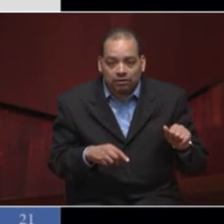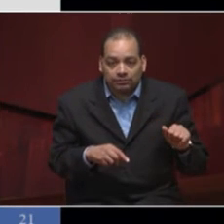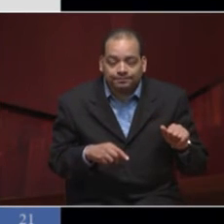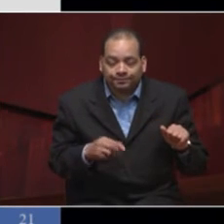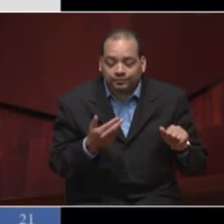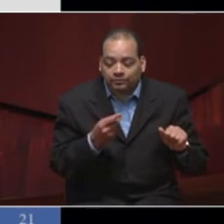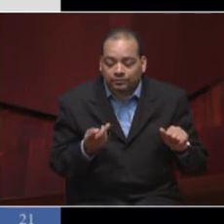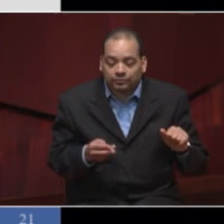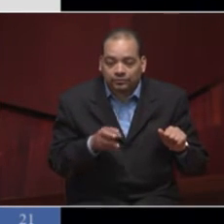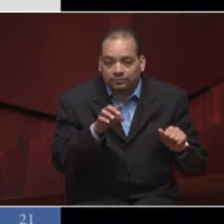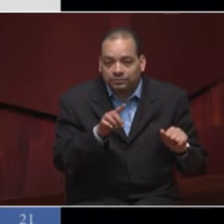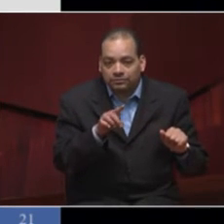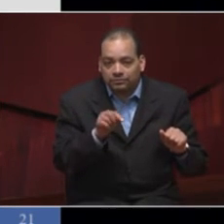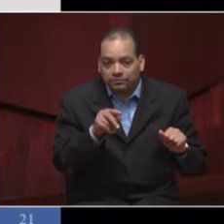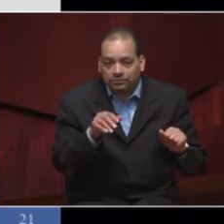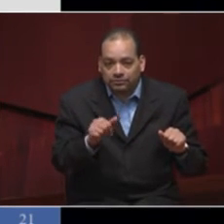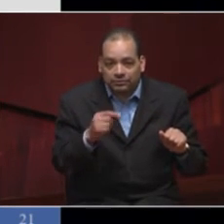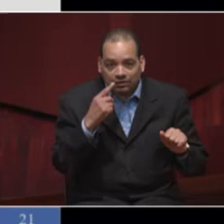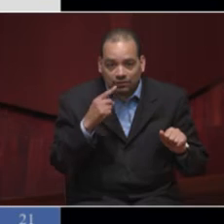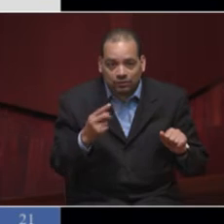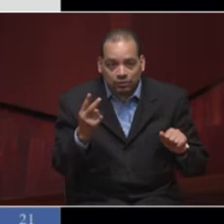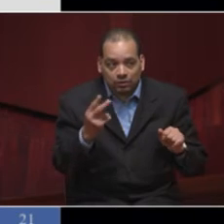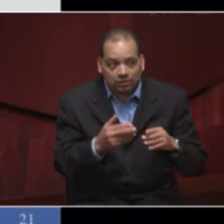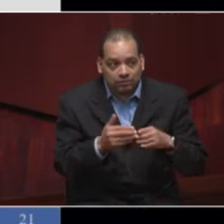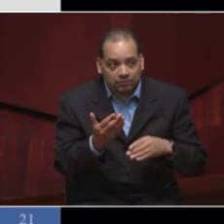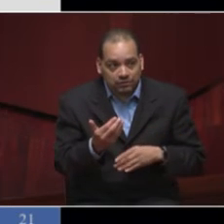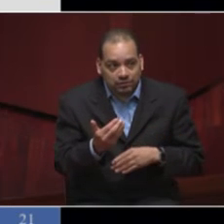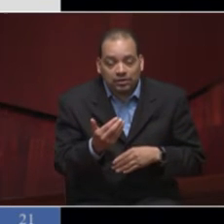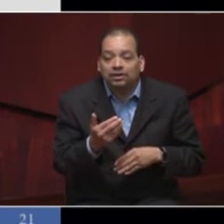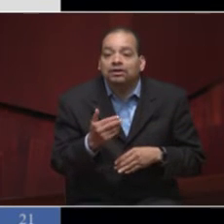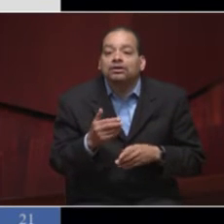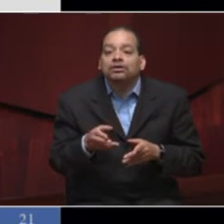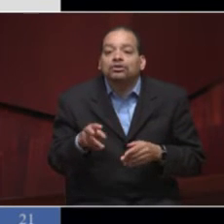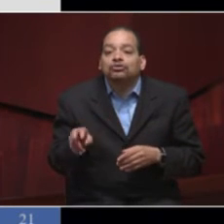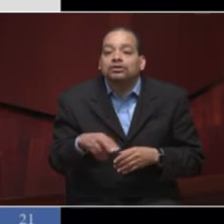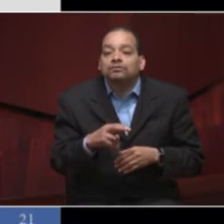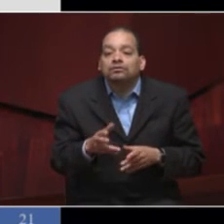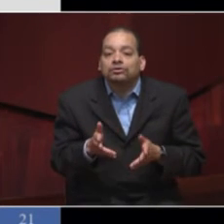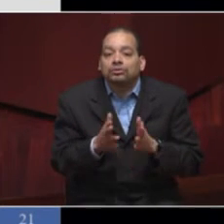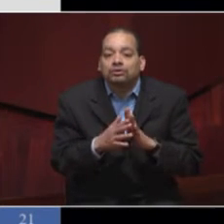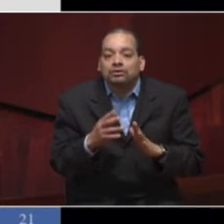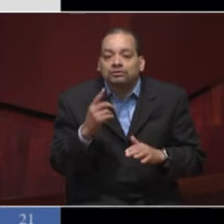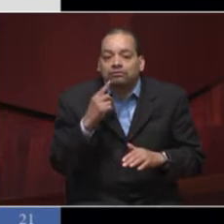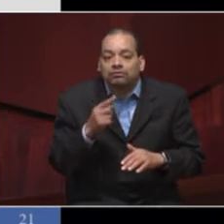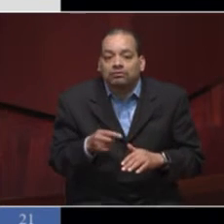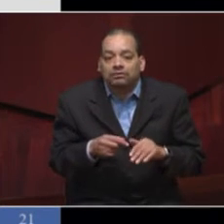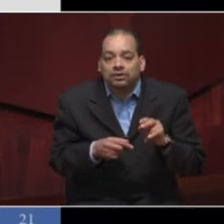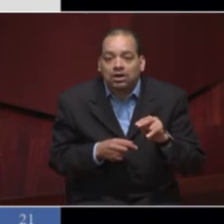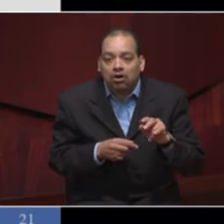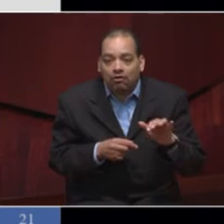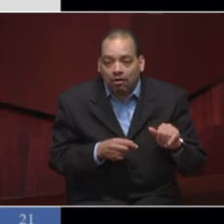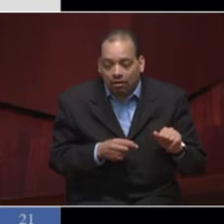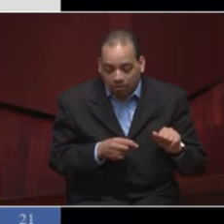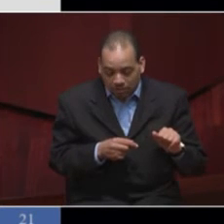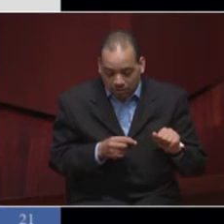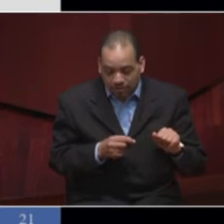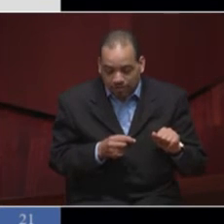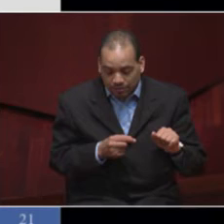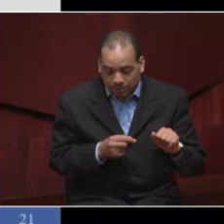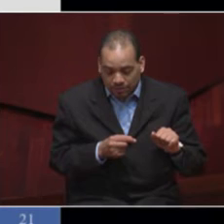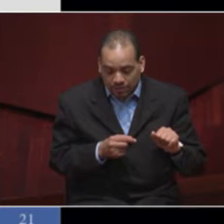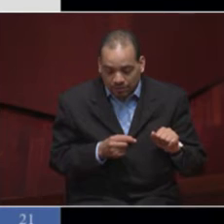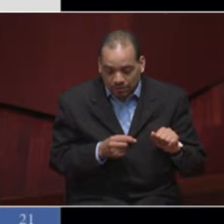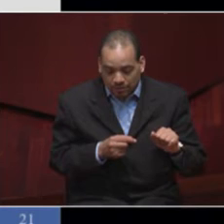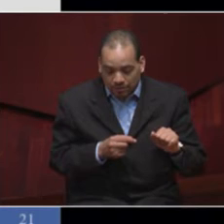2015. Transfer requests proposed to NARA custodial units, archival custodial units,